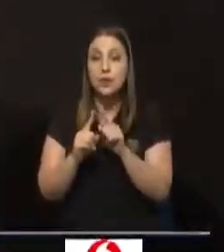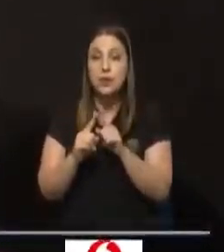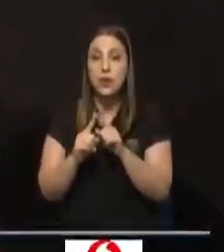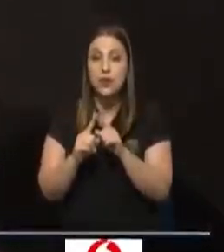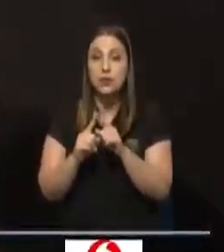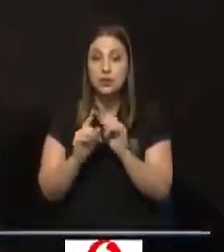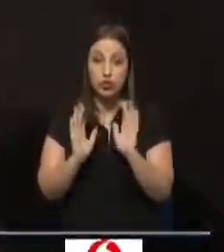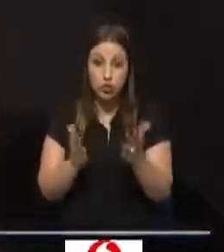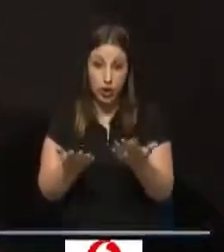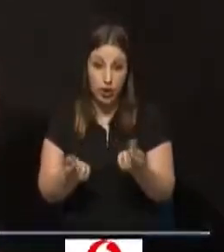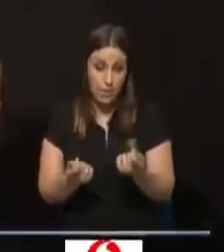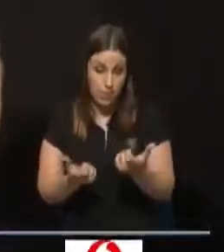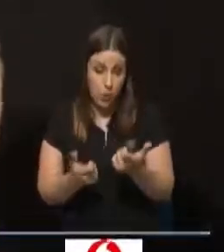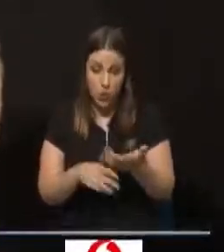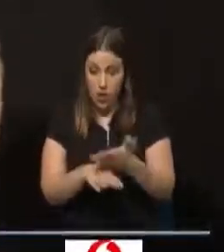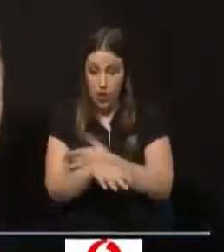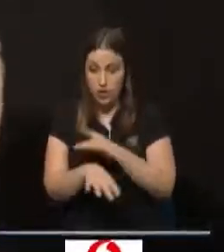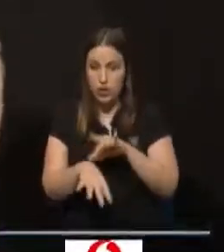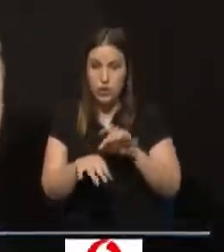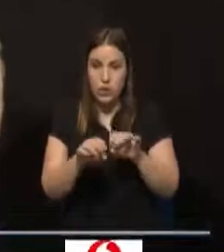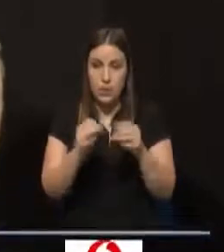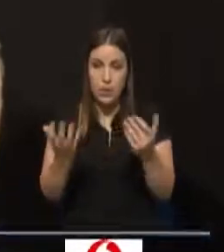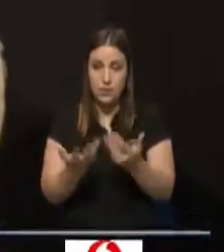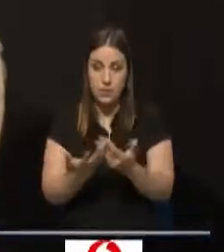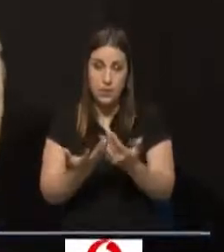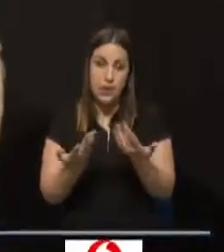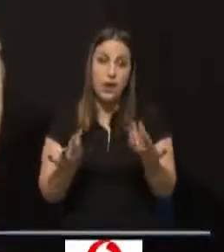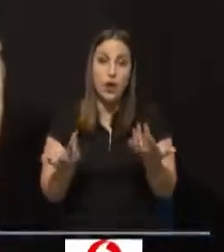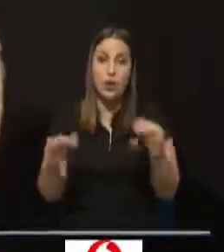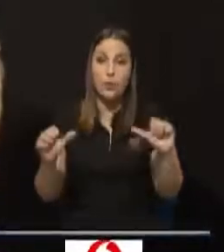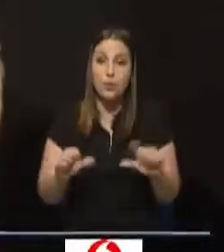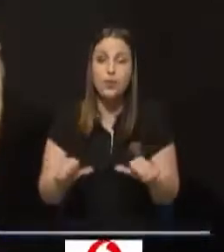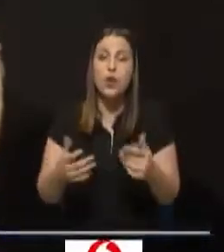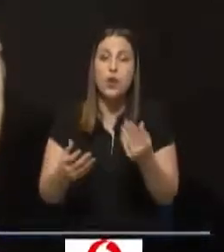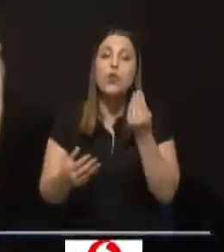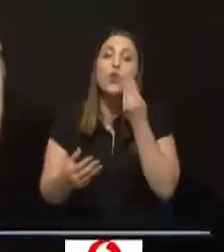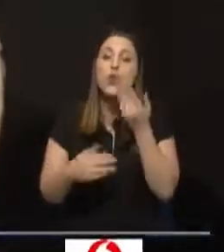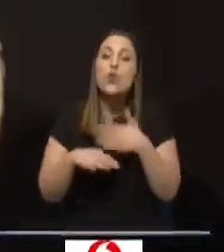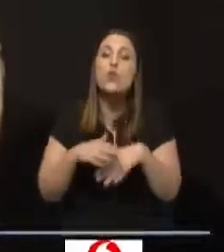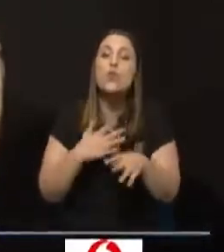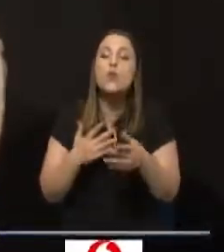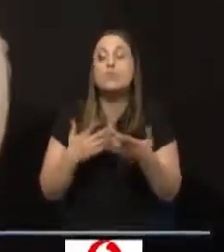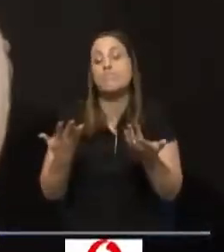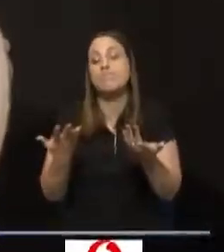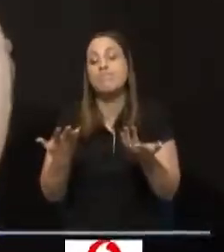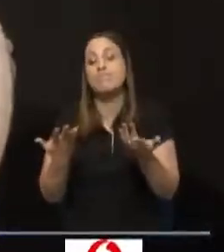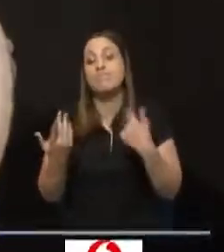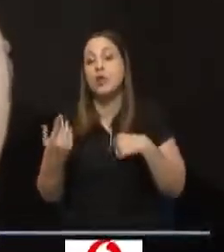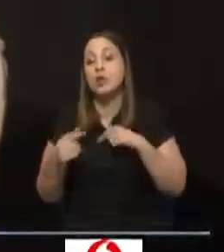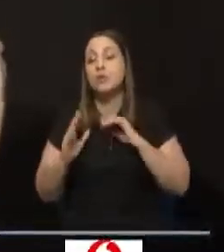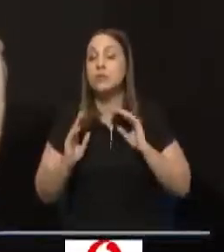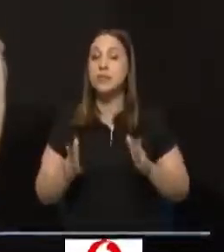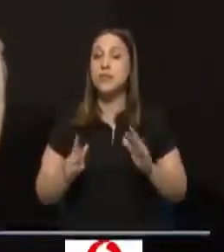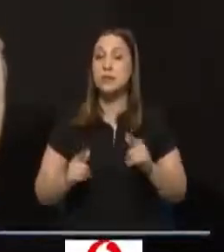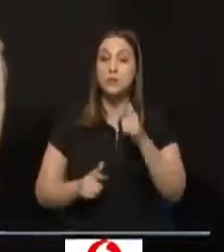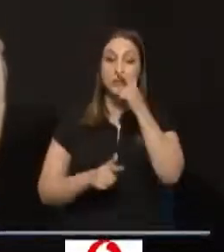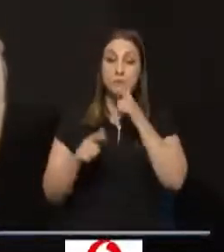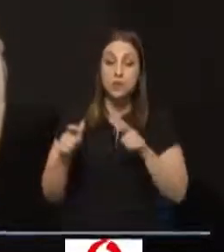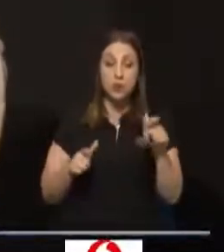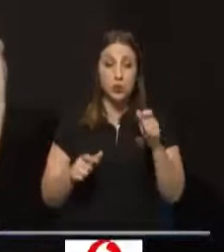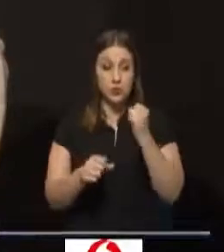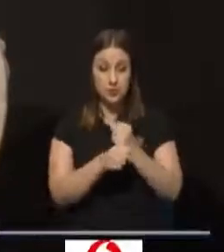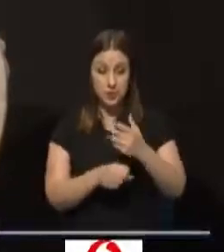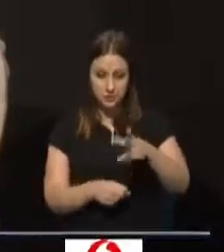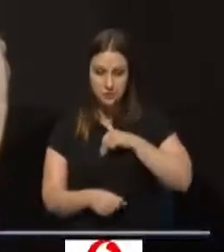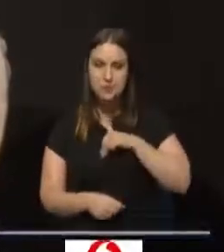decreased like that existed before. Well, what do we do? This is a difficulty we all have. First of all, we have to